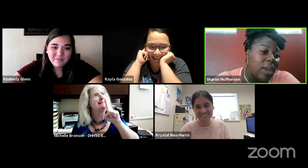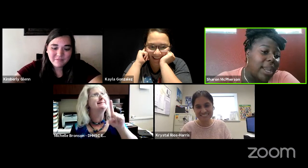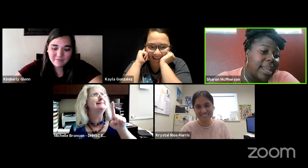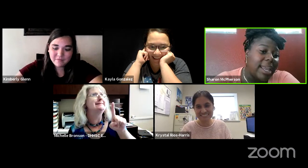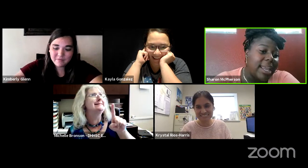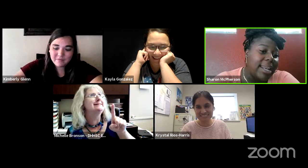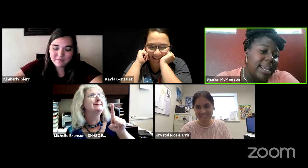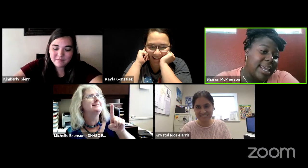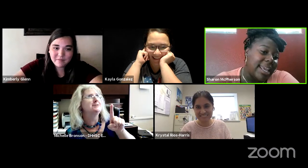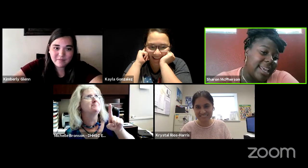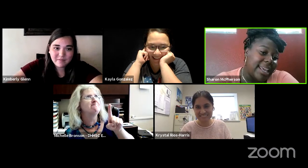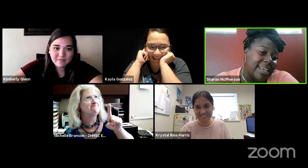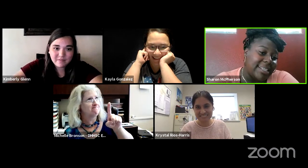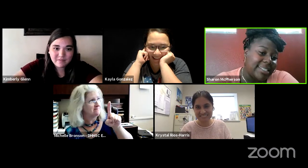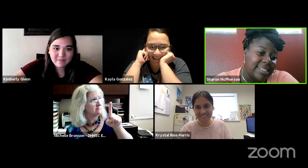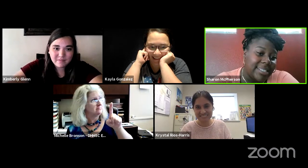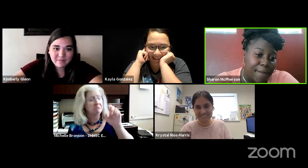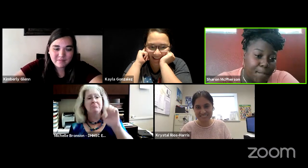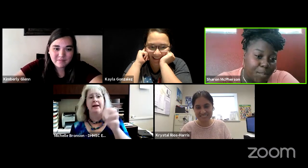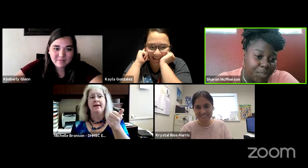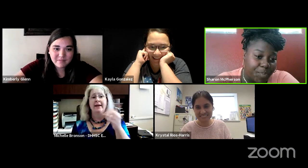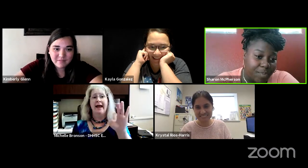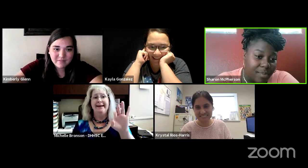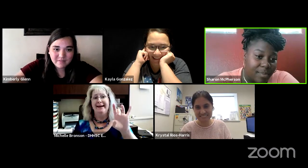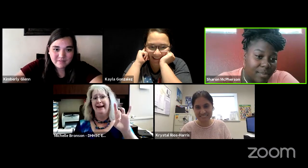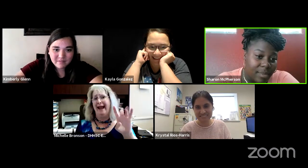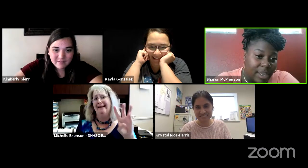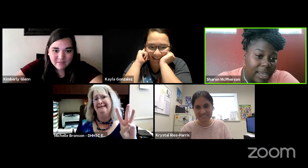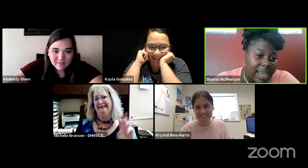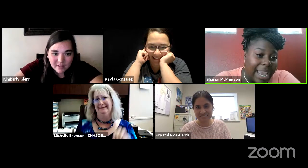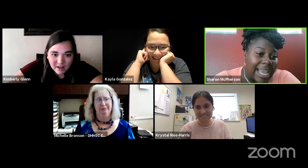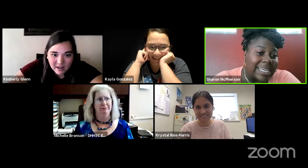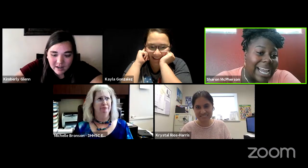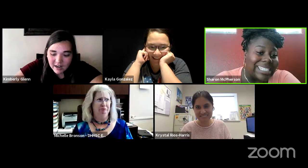say, when is